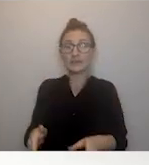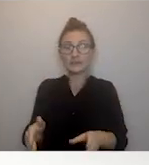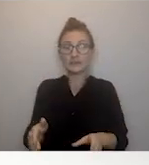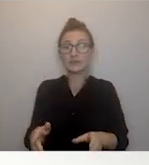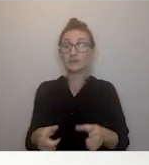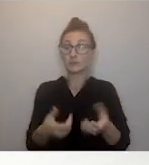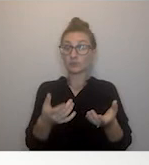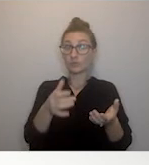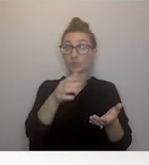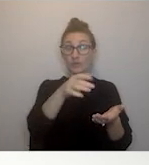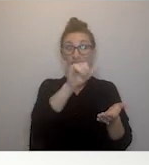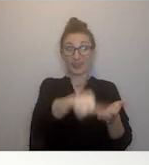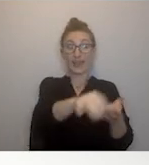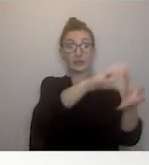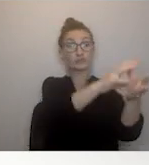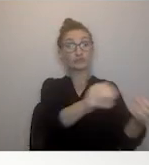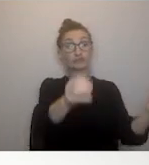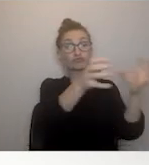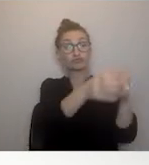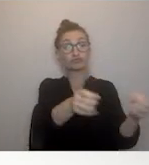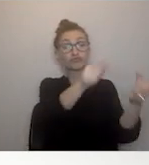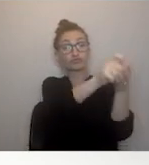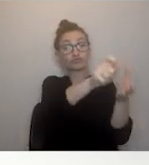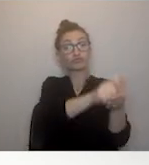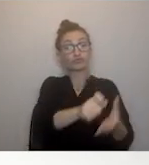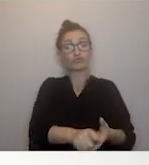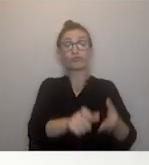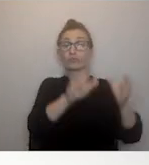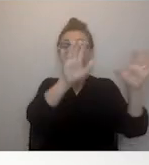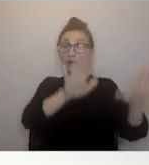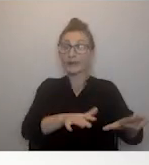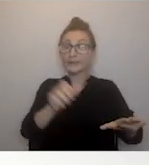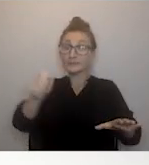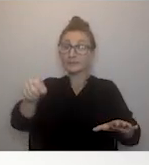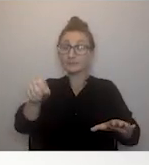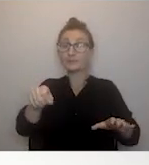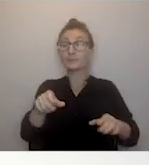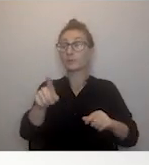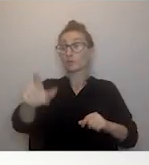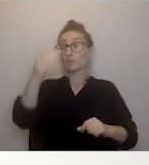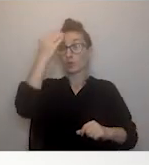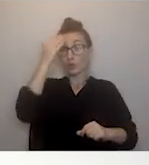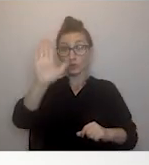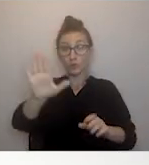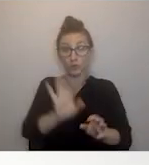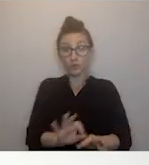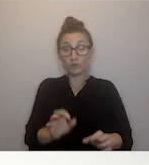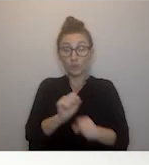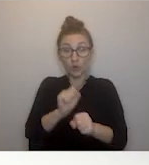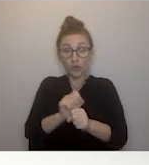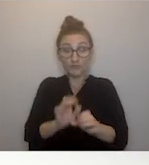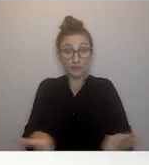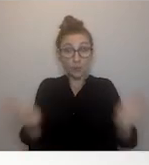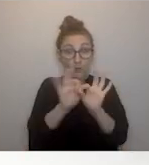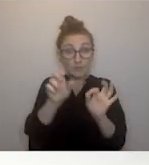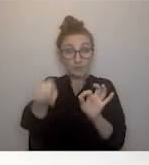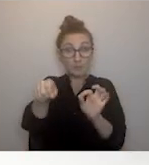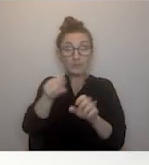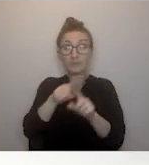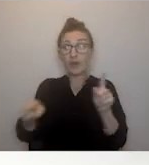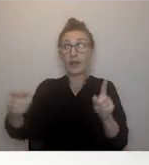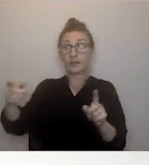equally important, because writing fantastic narratives, while awesome, students said this, parents said this, what your work